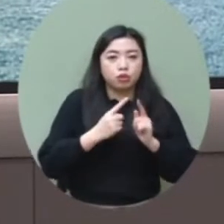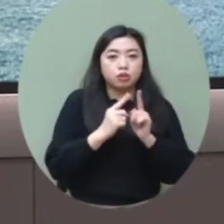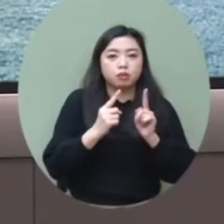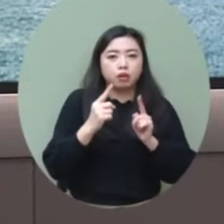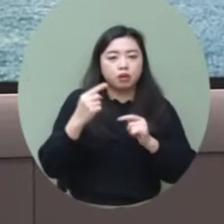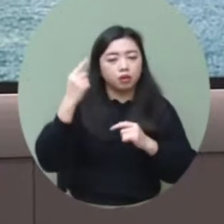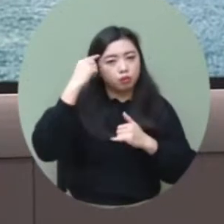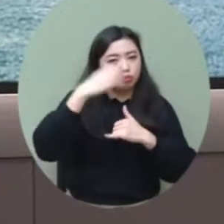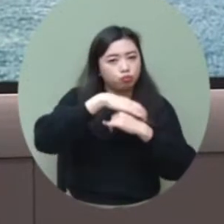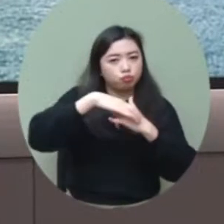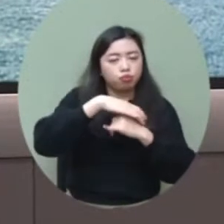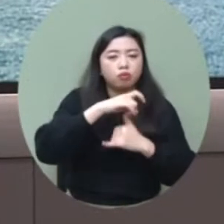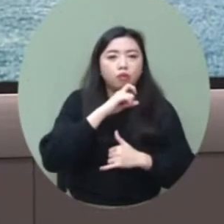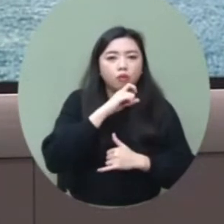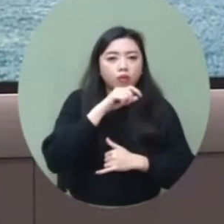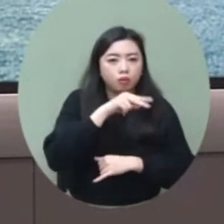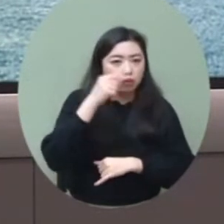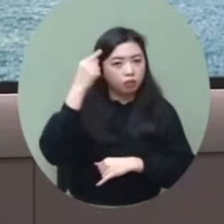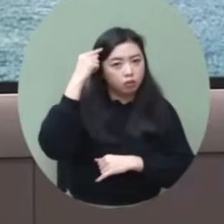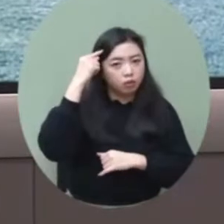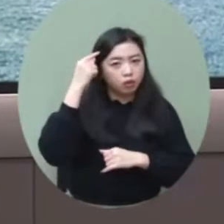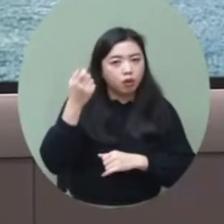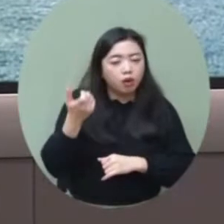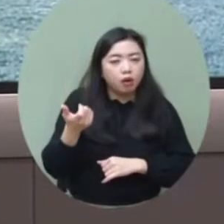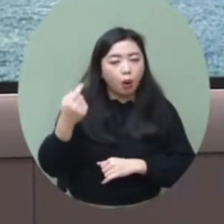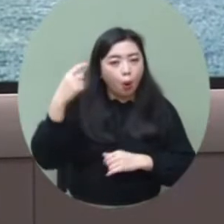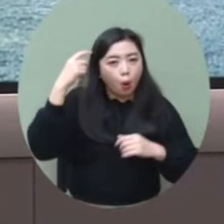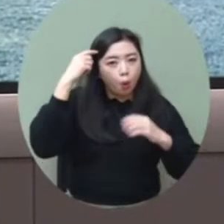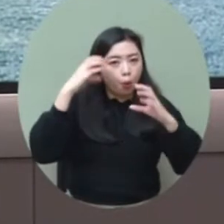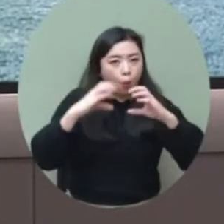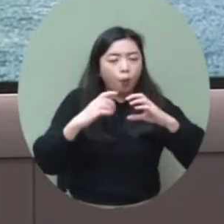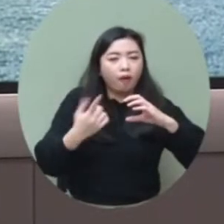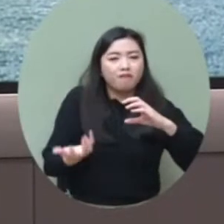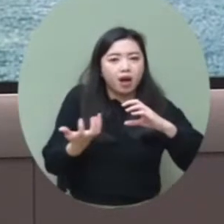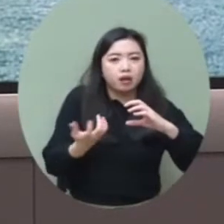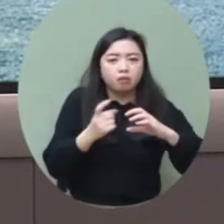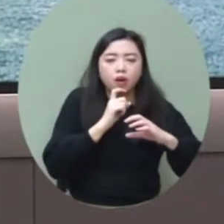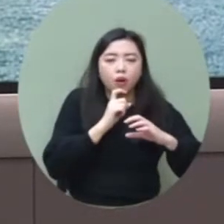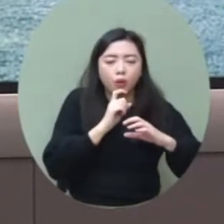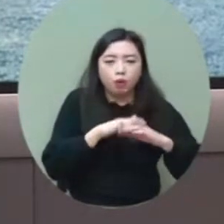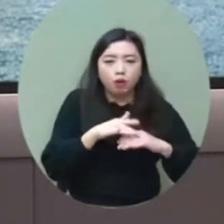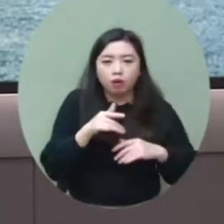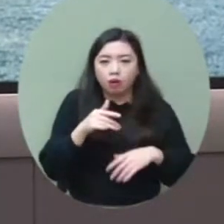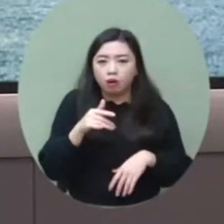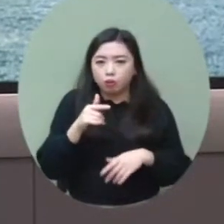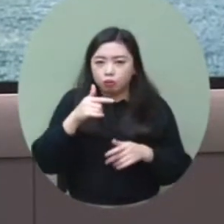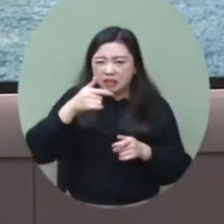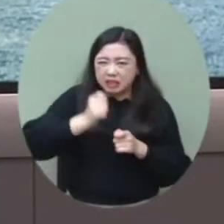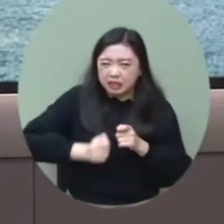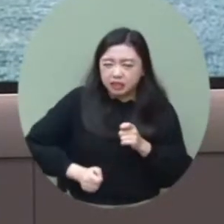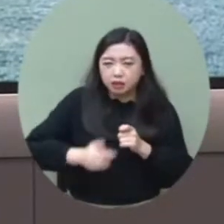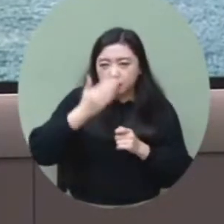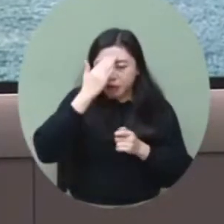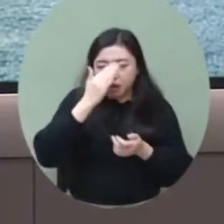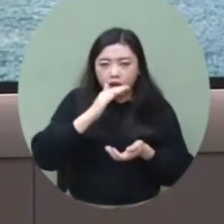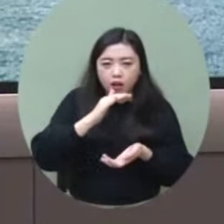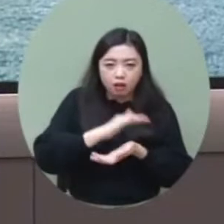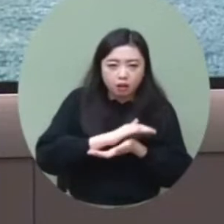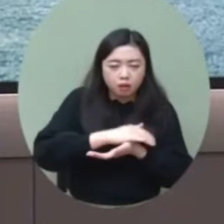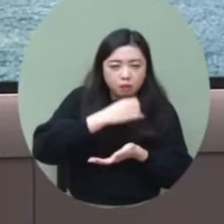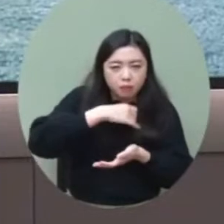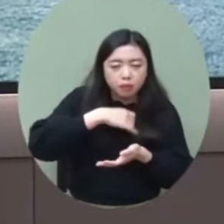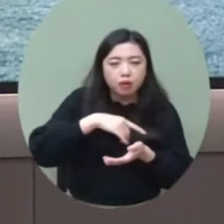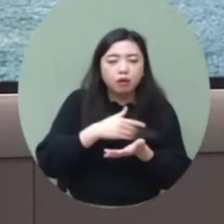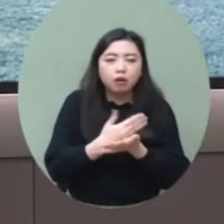For the 11th-month-old baby, brain scan was performed and encephalitis